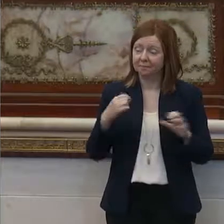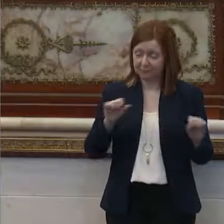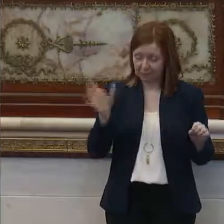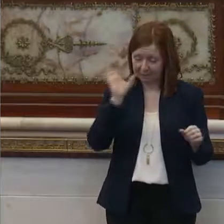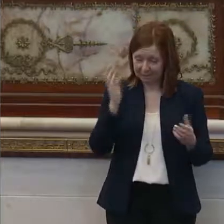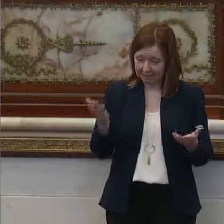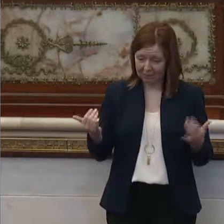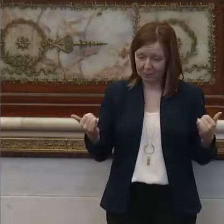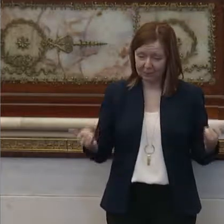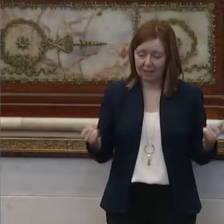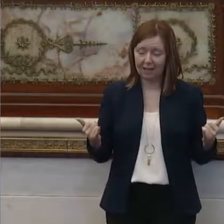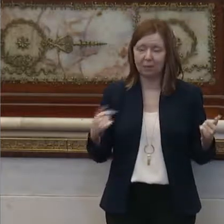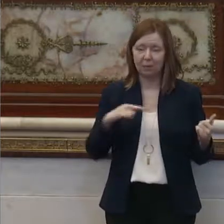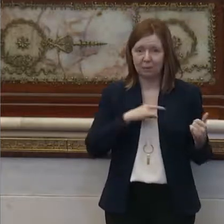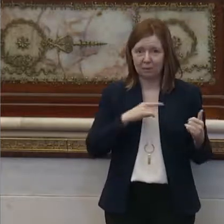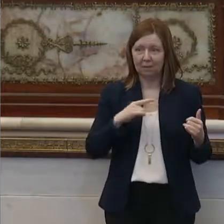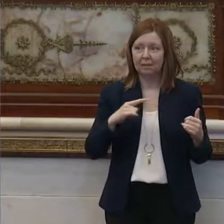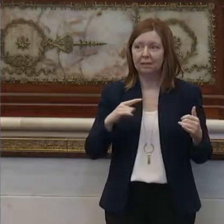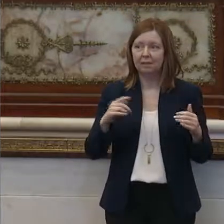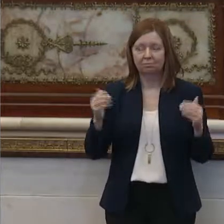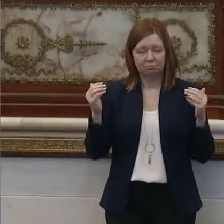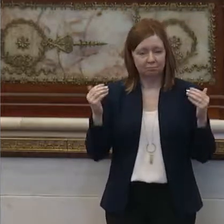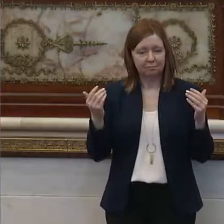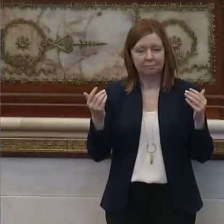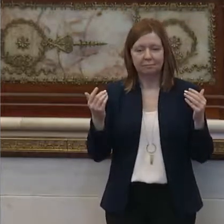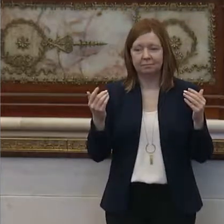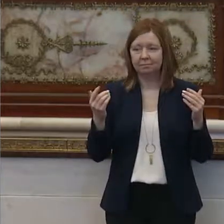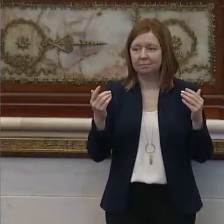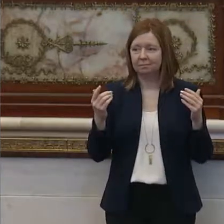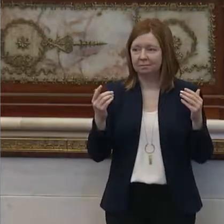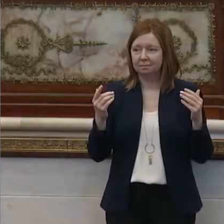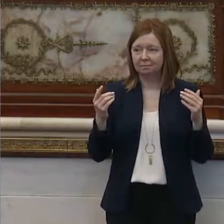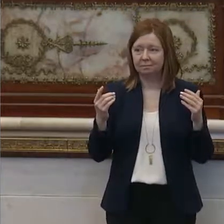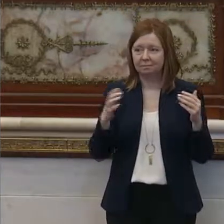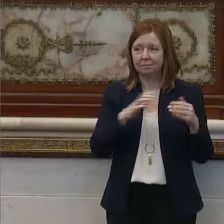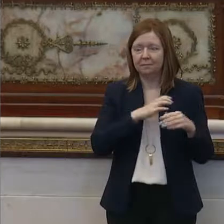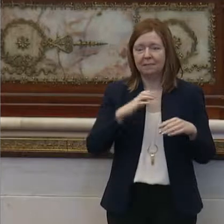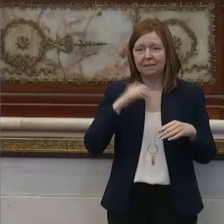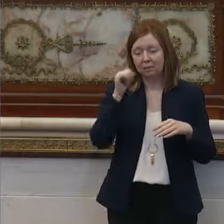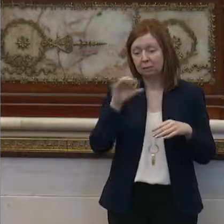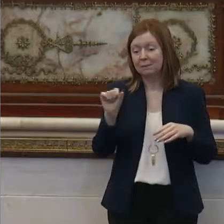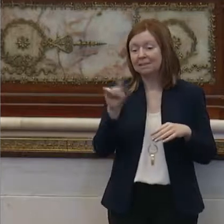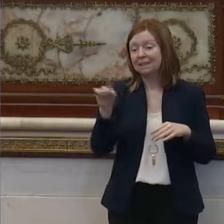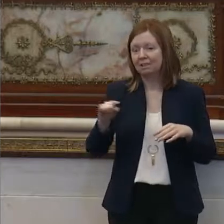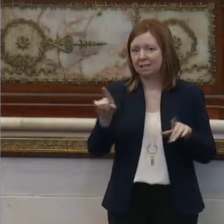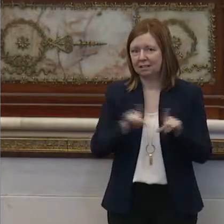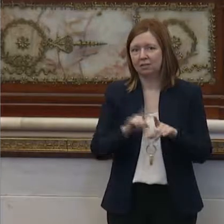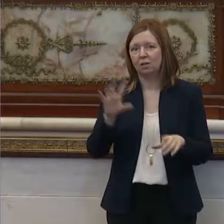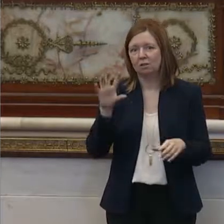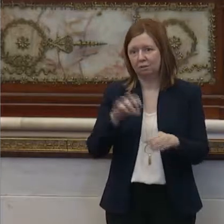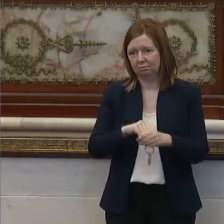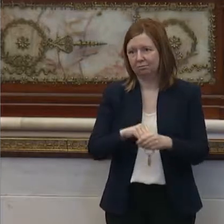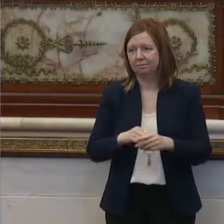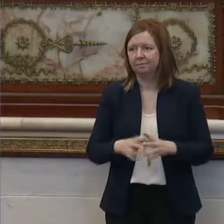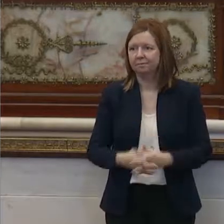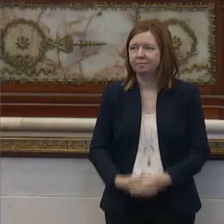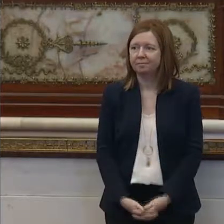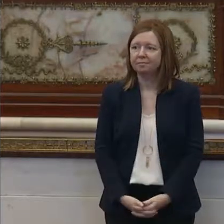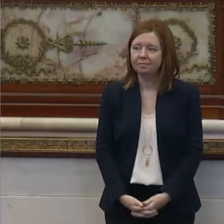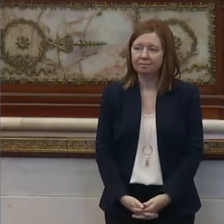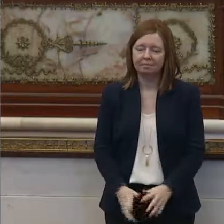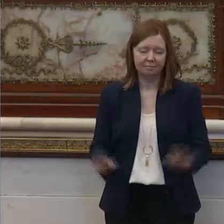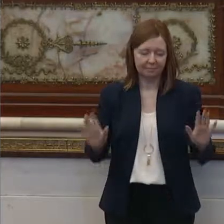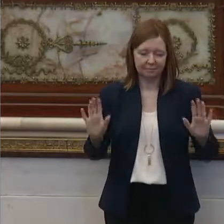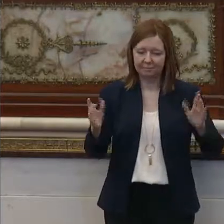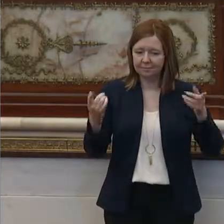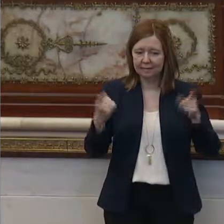We can hear you now. We're going to give it one quick second. Councilwoman Sanchez is also getting on. I apologize. No.